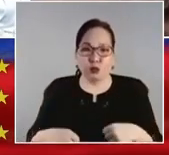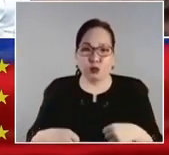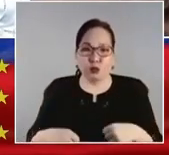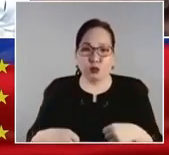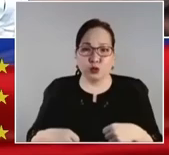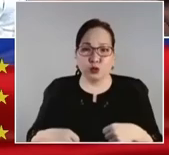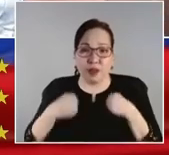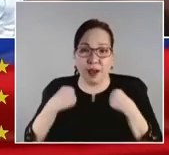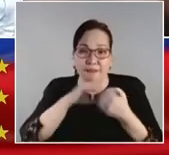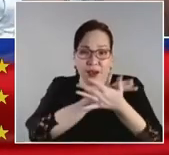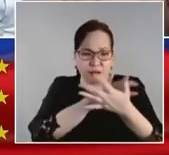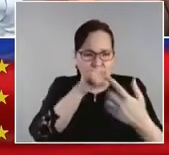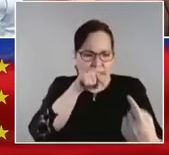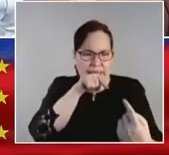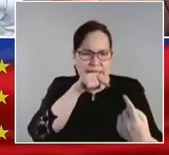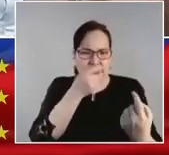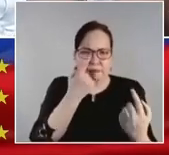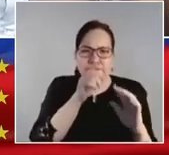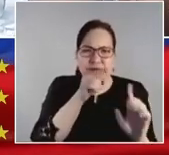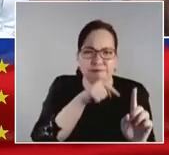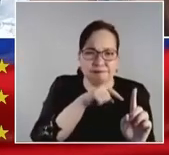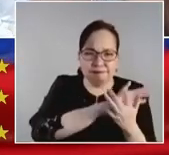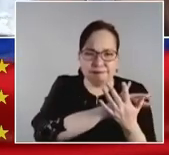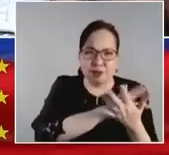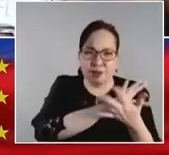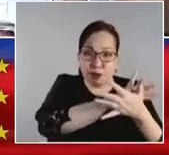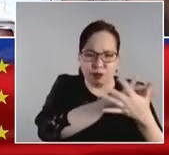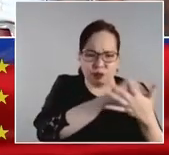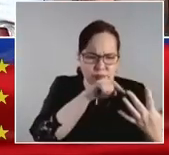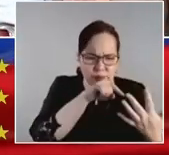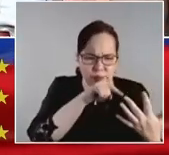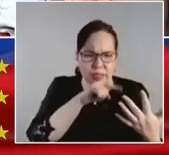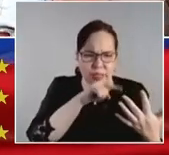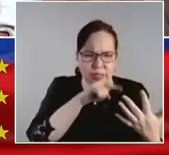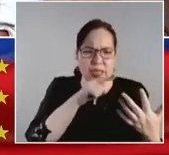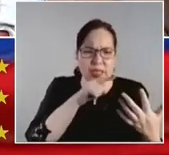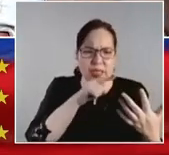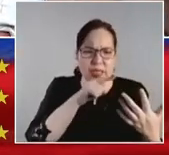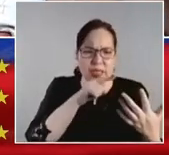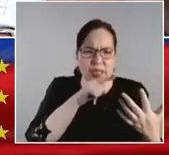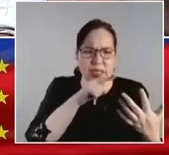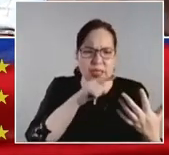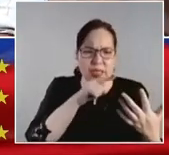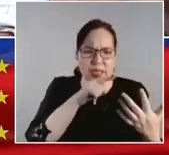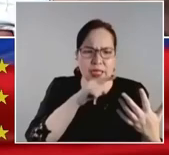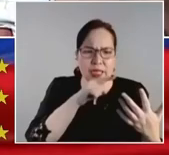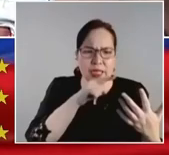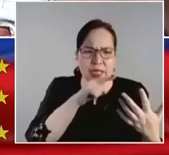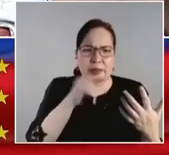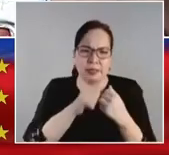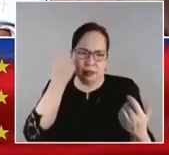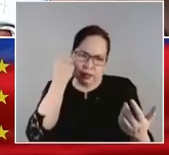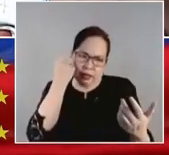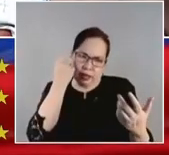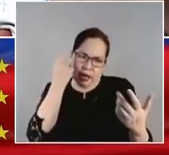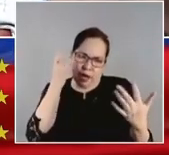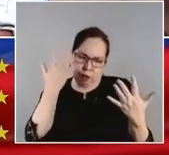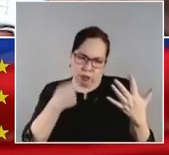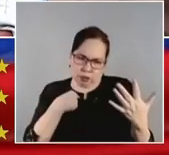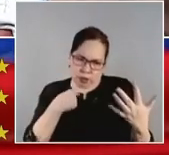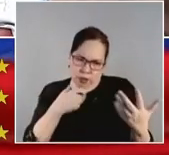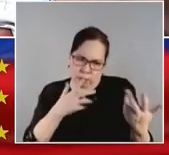gagawin mo from an individual to a community level approach. No? Mm-hmm. So that's the first thing that we have to do.